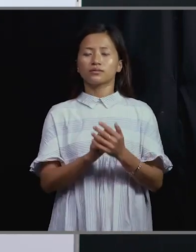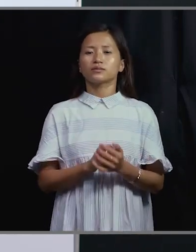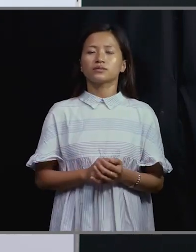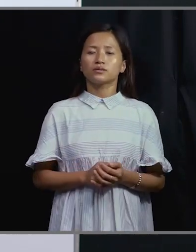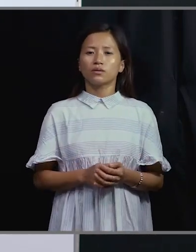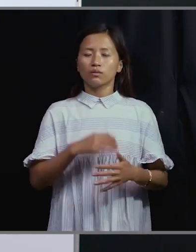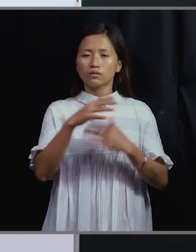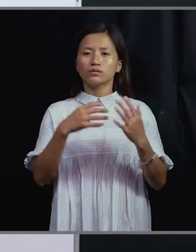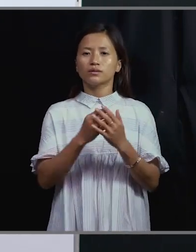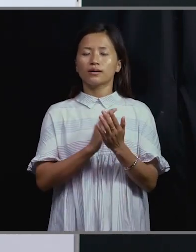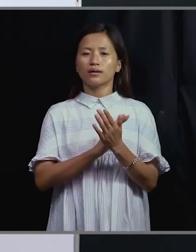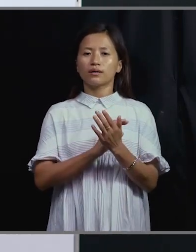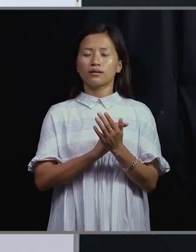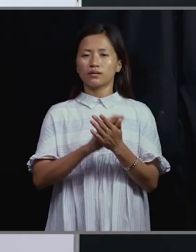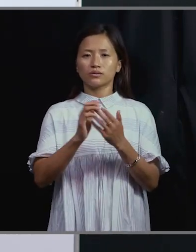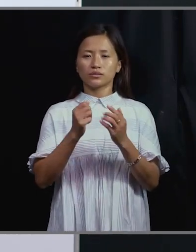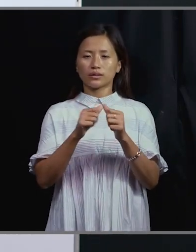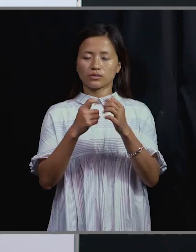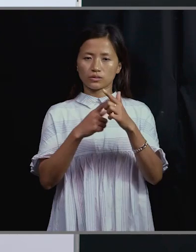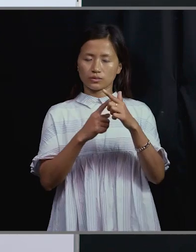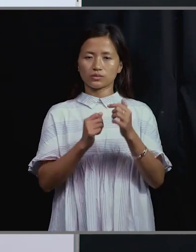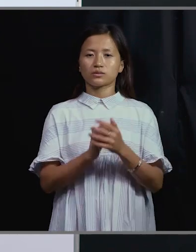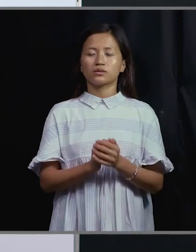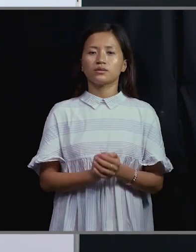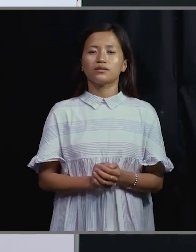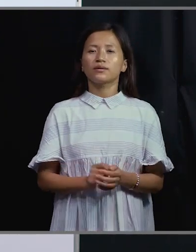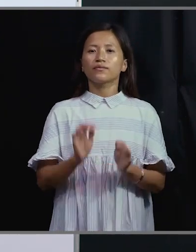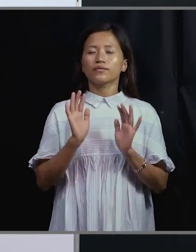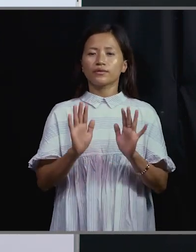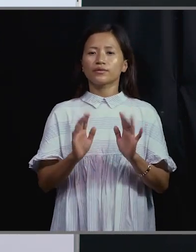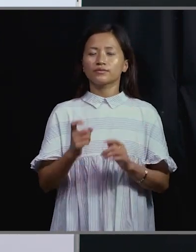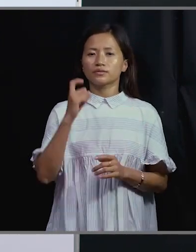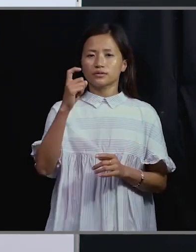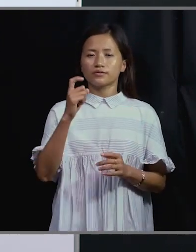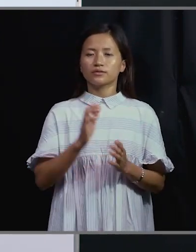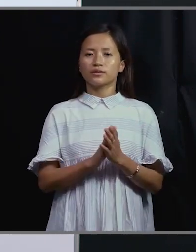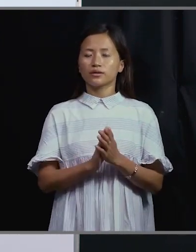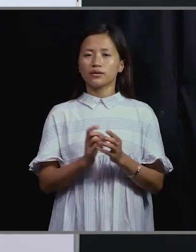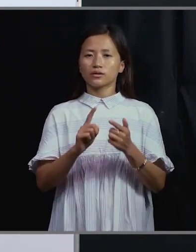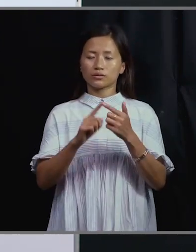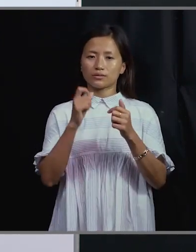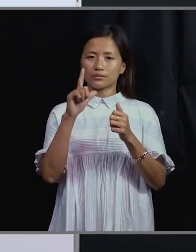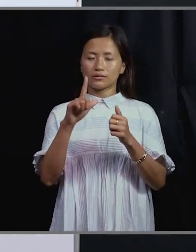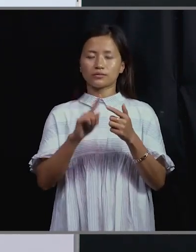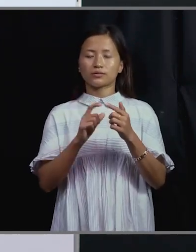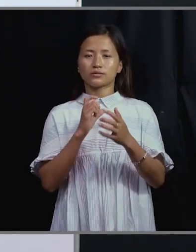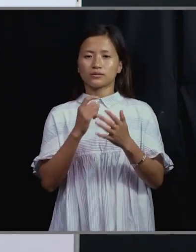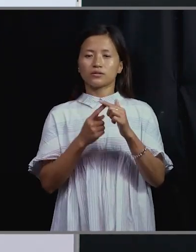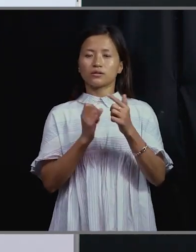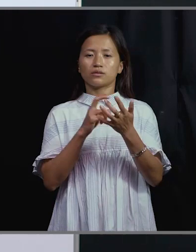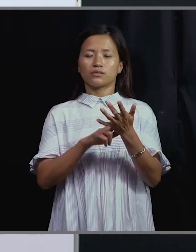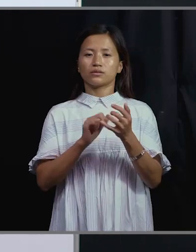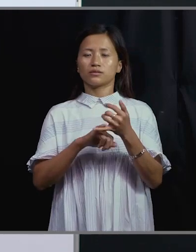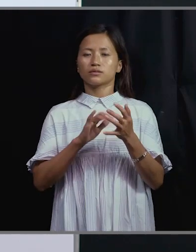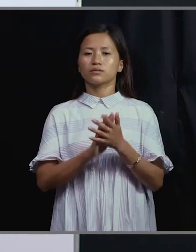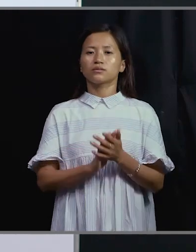halogen atoms, they will have 7 electrons in their valence shells. Now, out